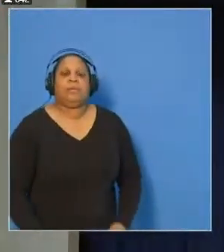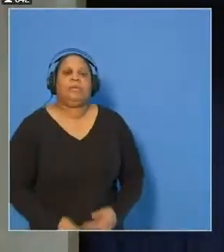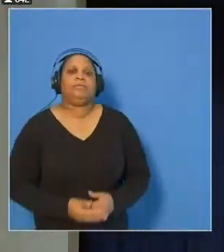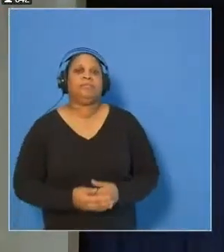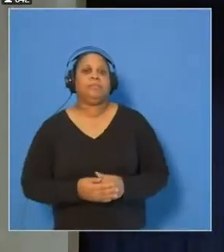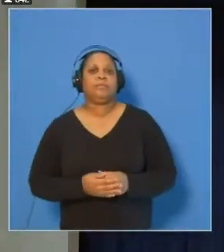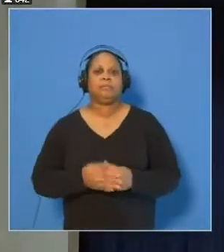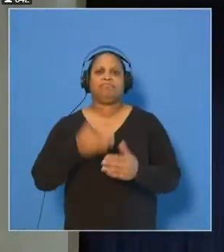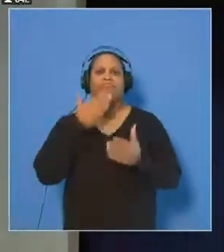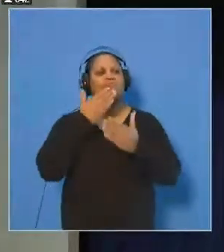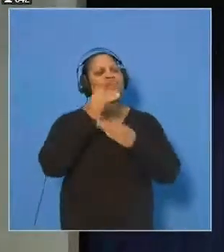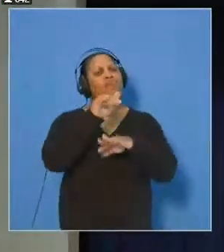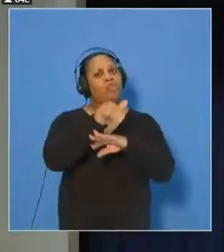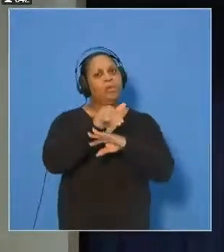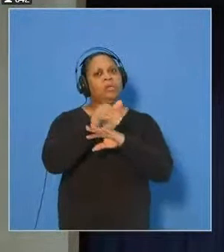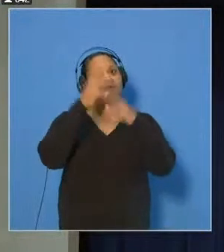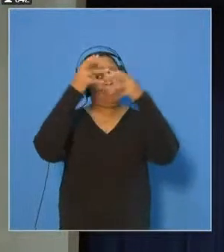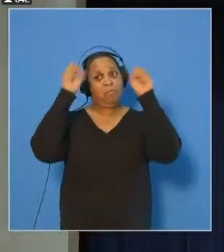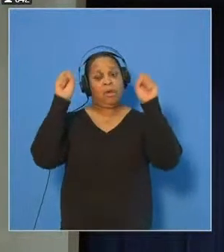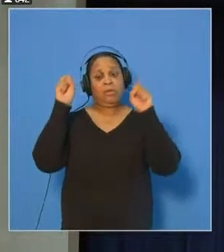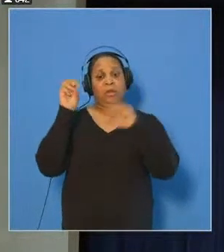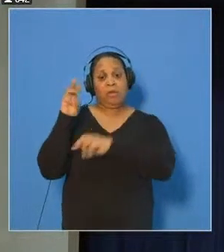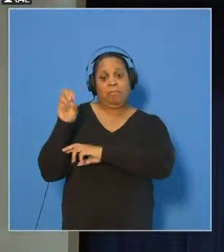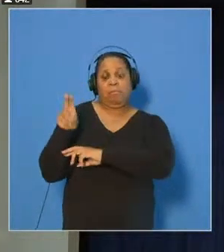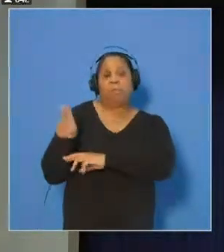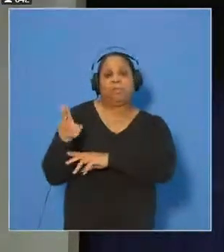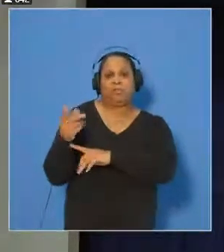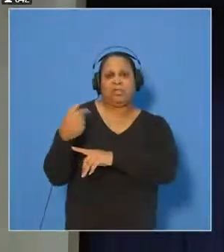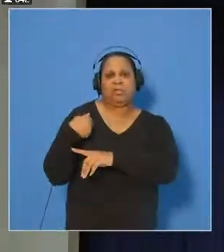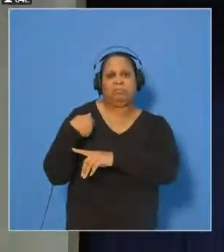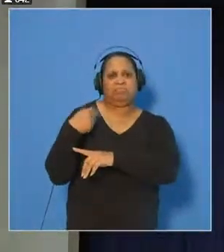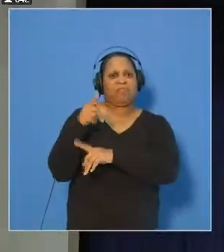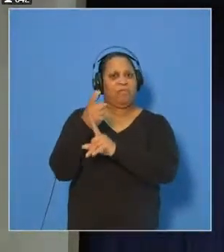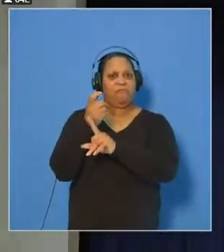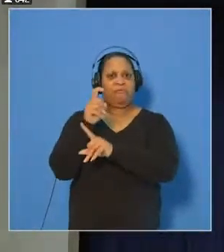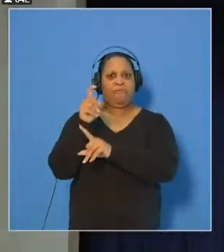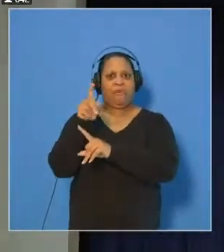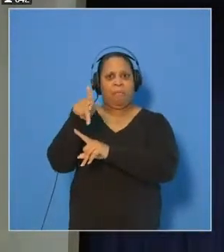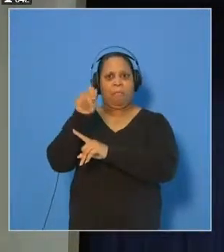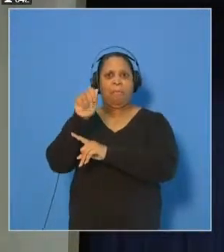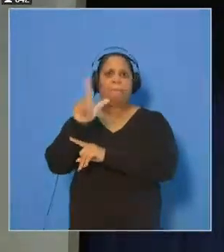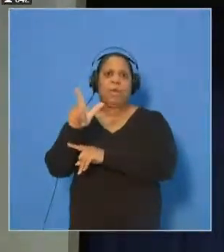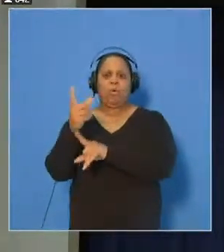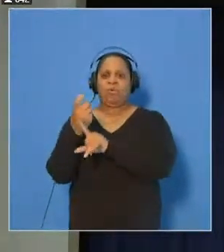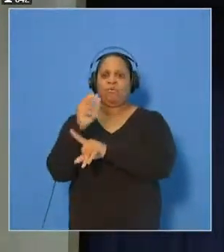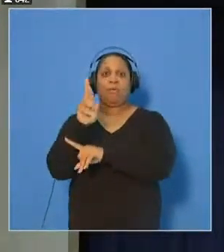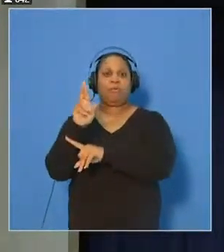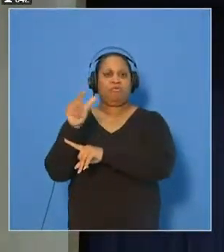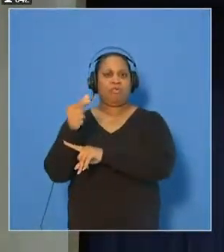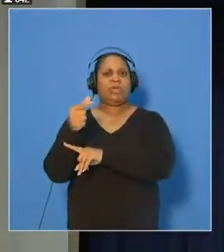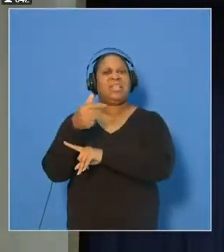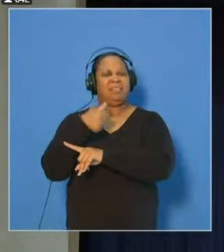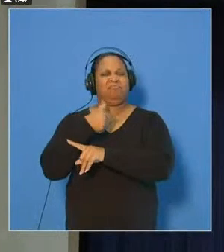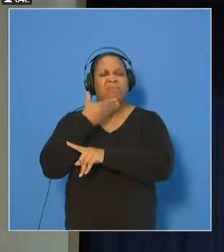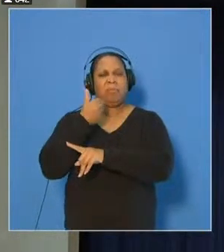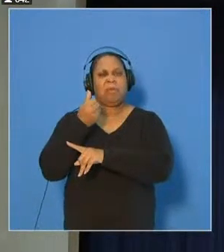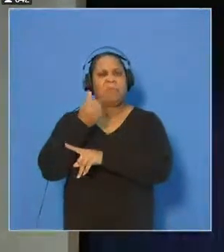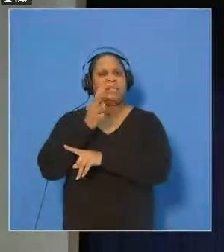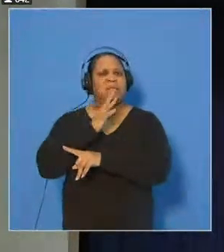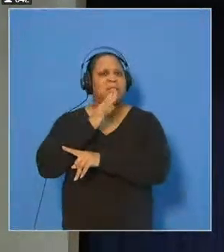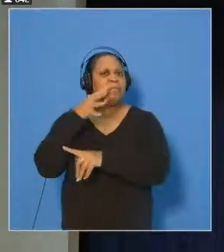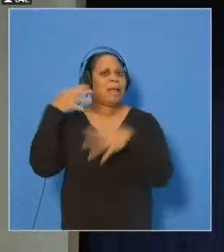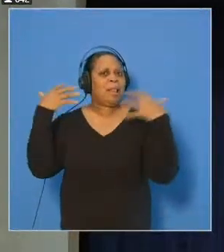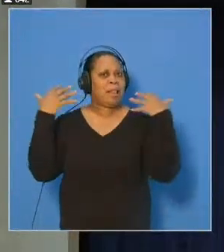Good evening, Mr. Premier, Ministers. Paul Johnston from the Royal Gazette. I'll do my best to speak loudly. Thank you.